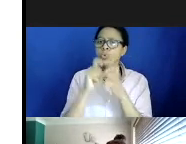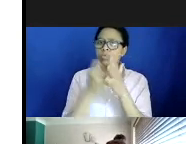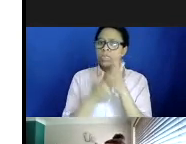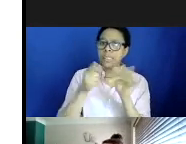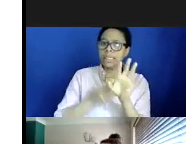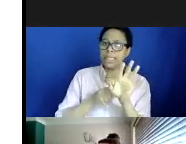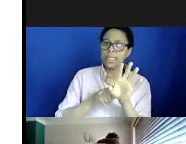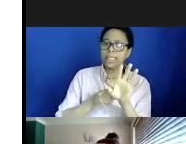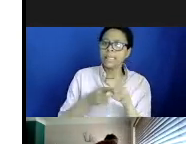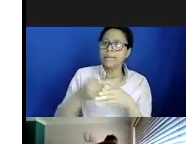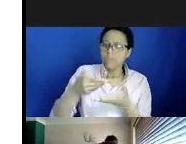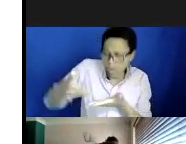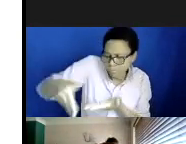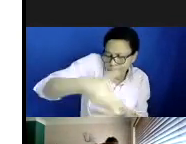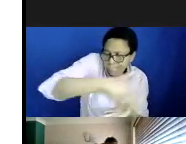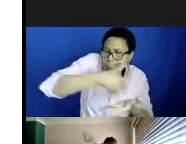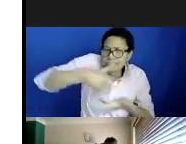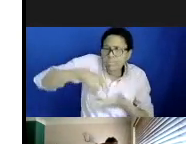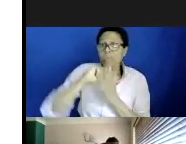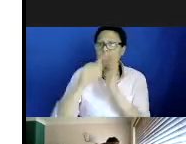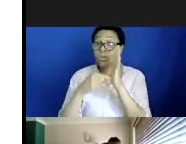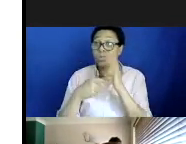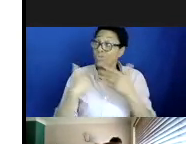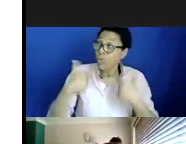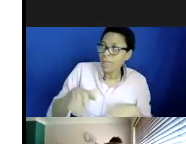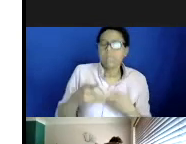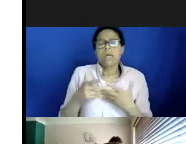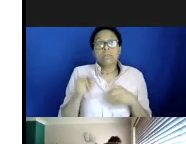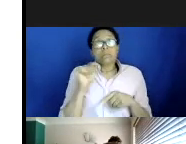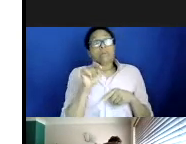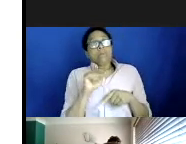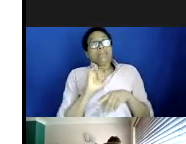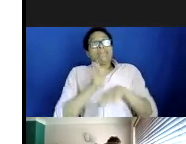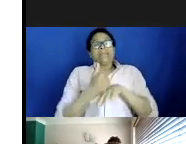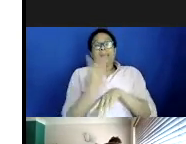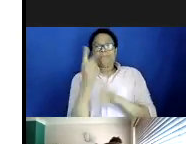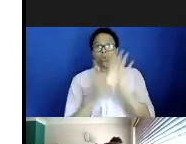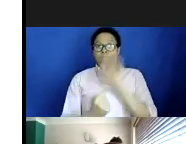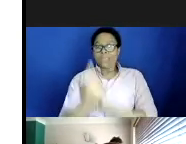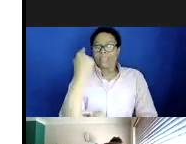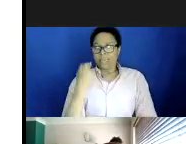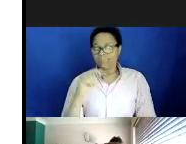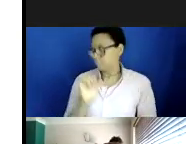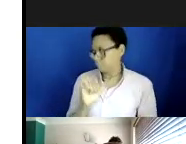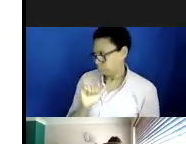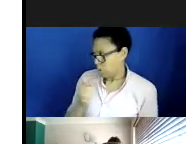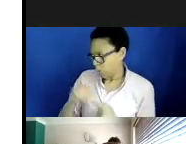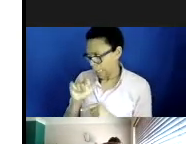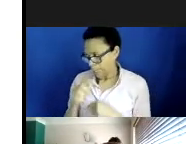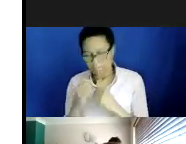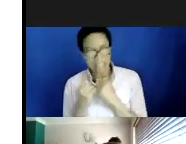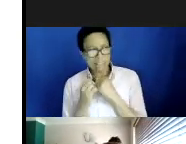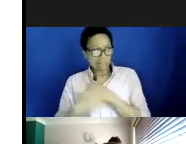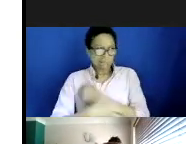ago when we kind of finished the project, so we've been like trying to re-jog our memories, but actually yeah, we're a little bit rusty, but some things